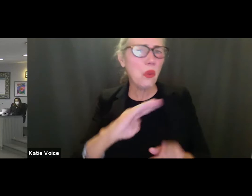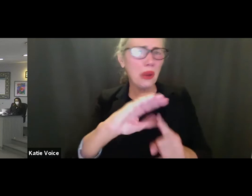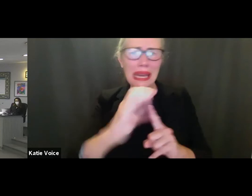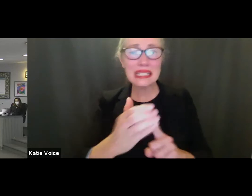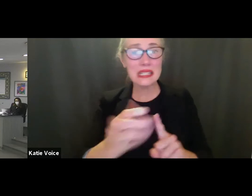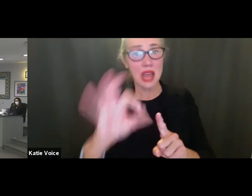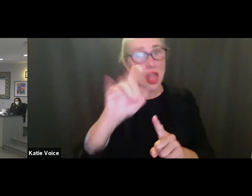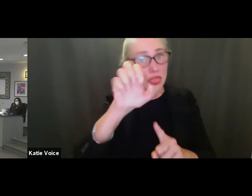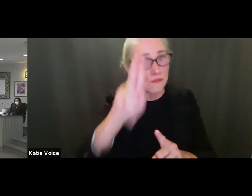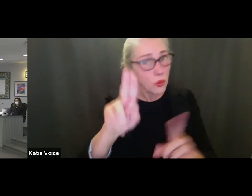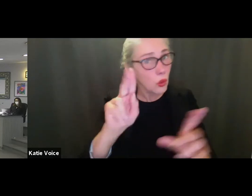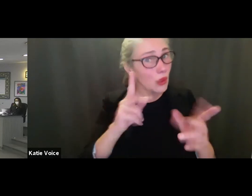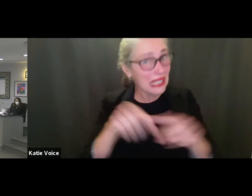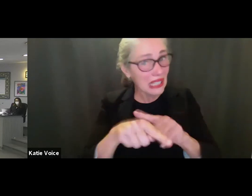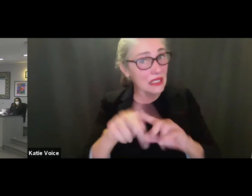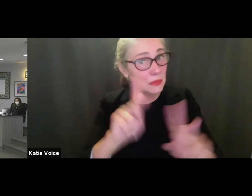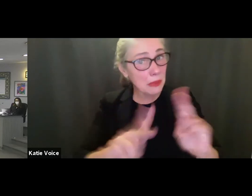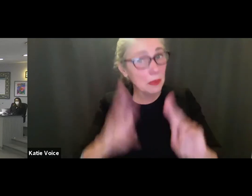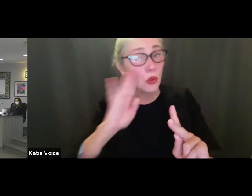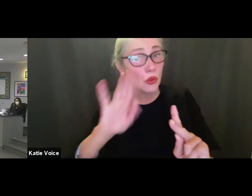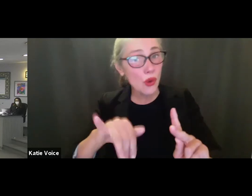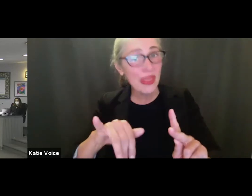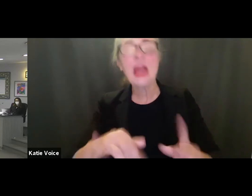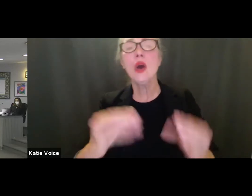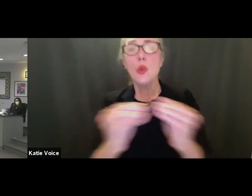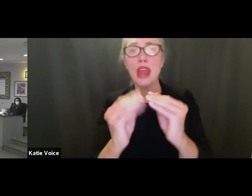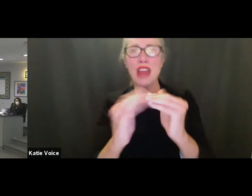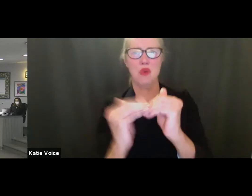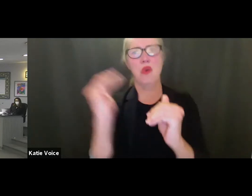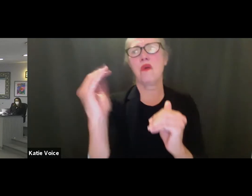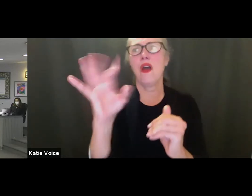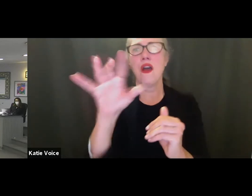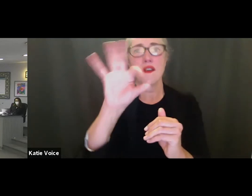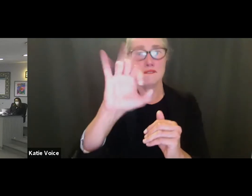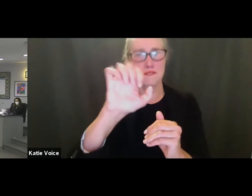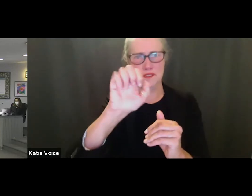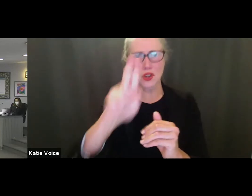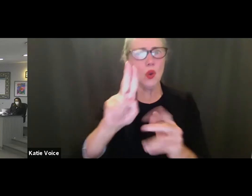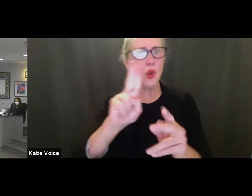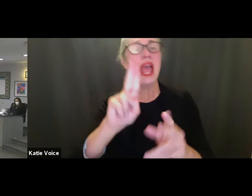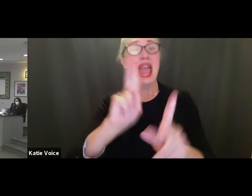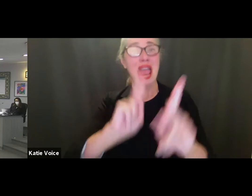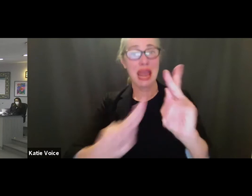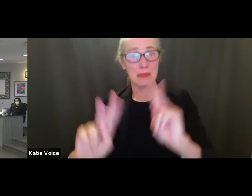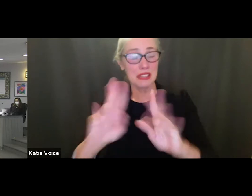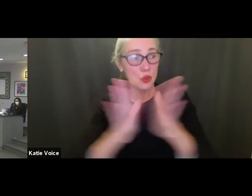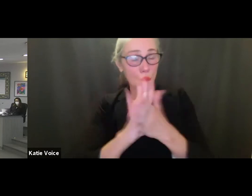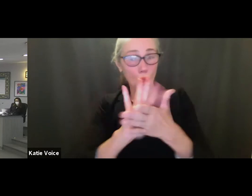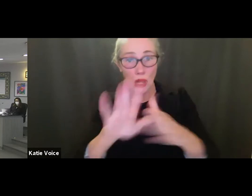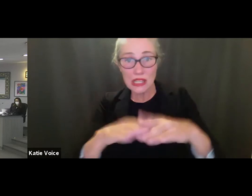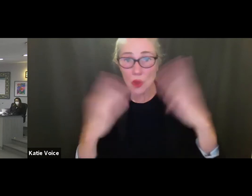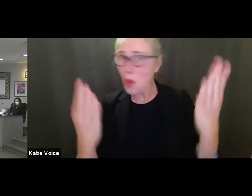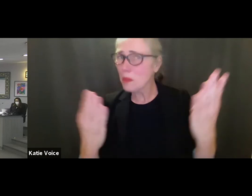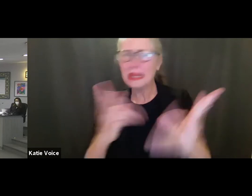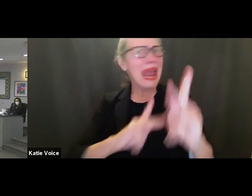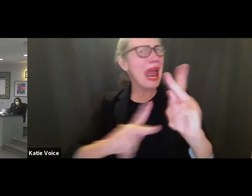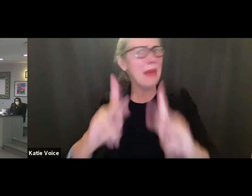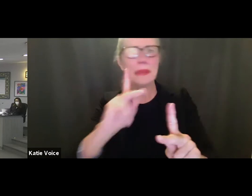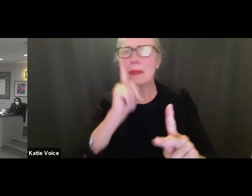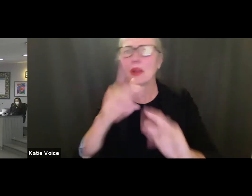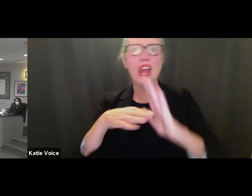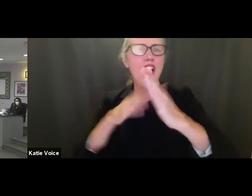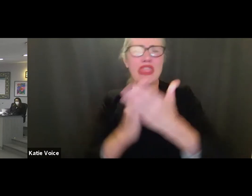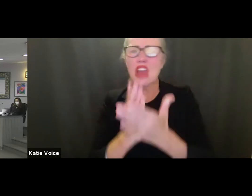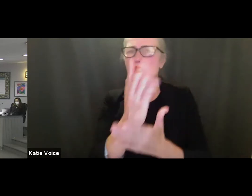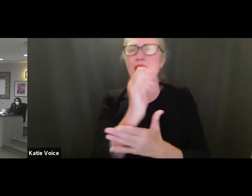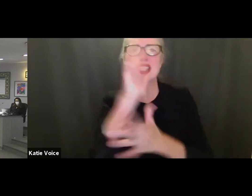also kills people. We have higher rates of flu, and school is open, and people's rights are not taken away, and they are not driven out of their jobs. It is